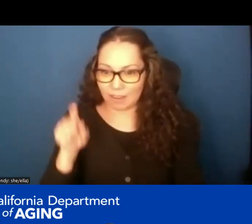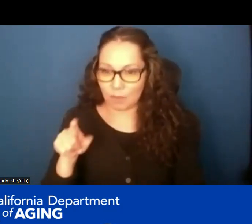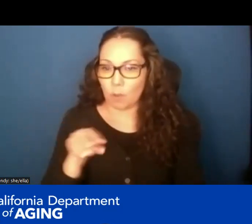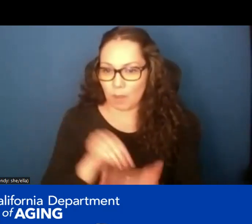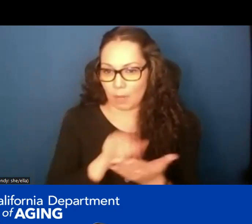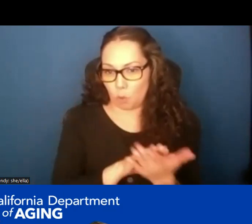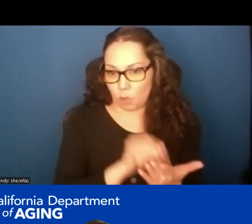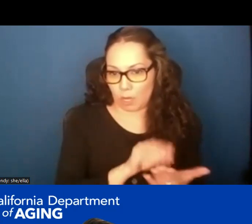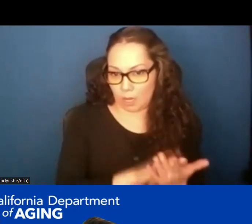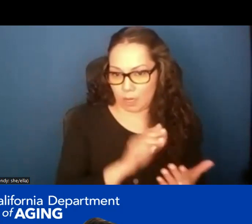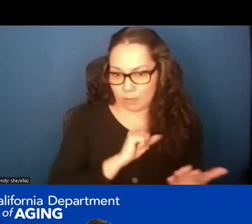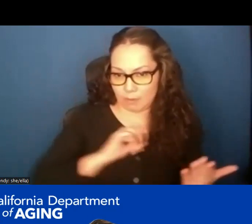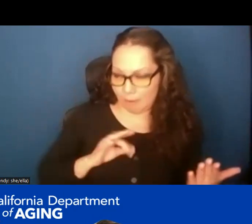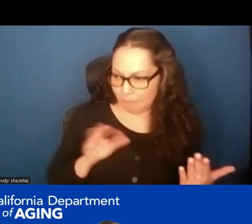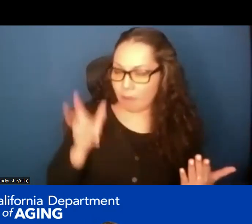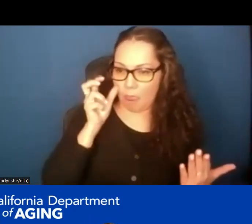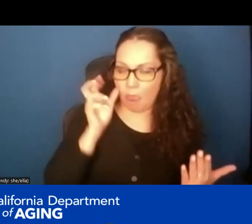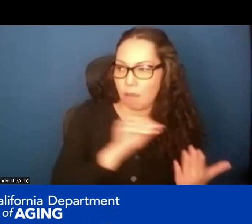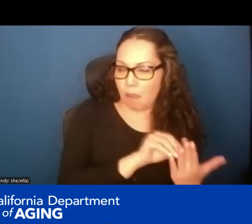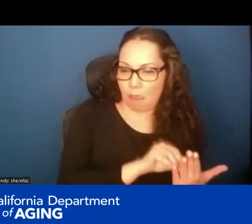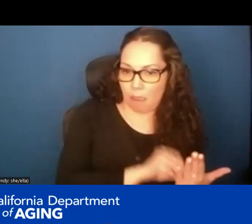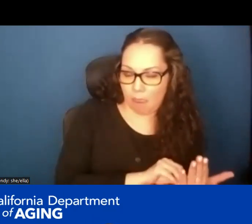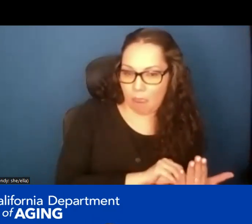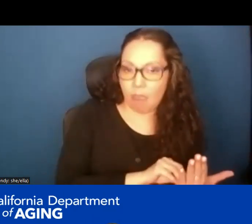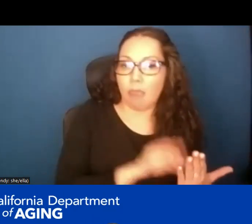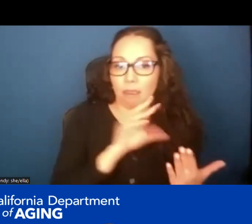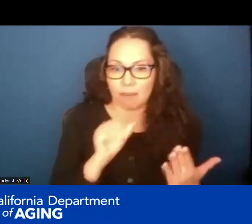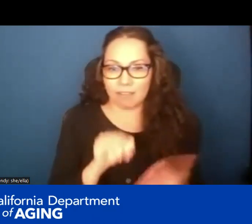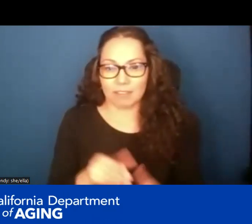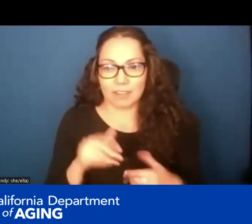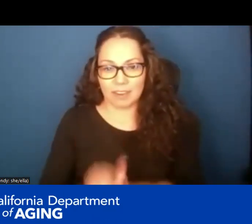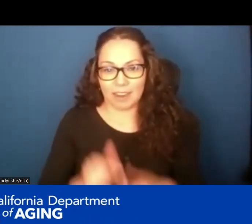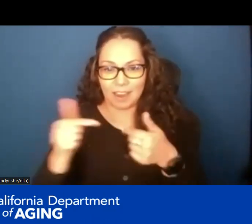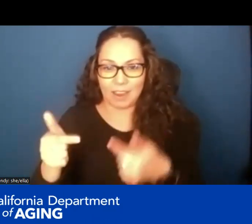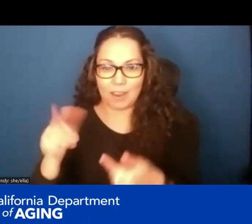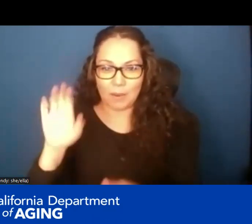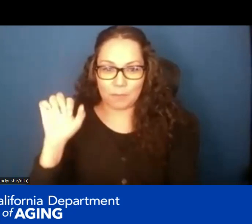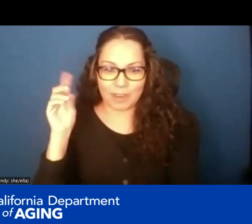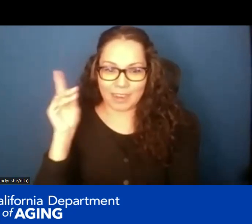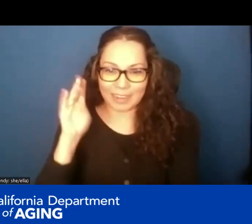and reviewed by CDA staff. And with that, I'll kick it over to Brandy. Thank you.